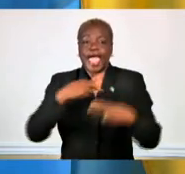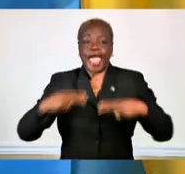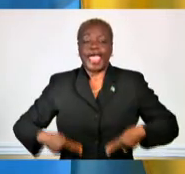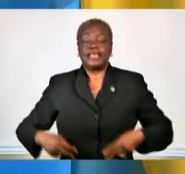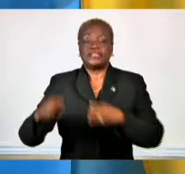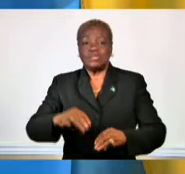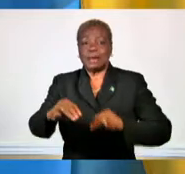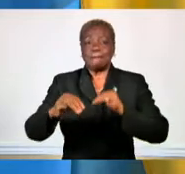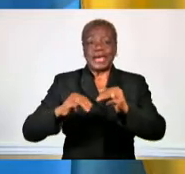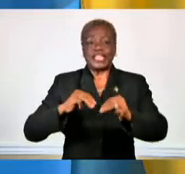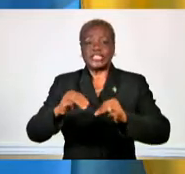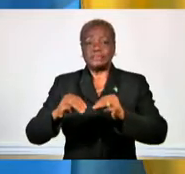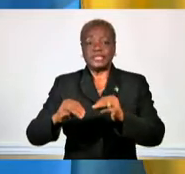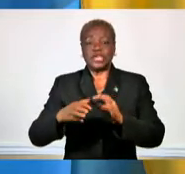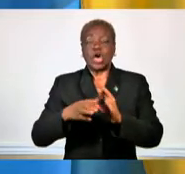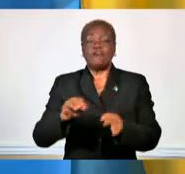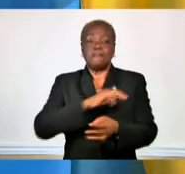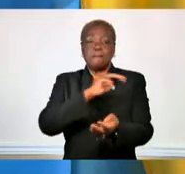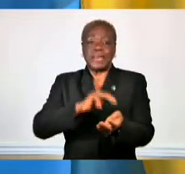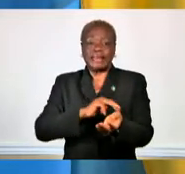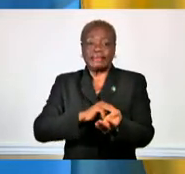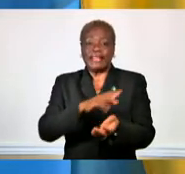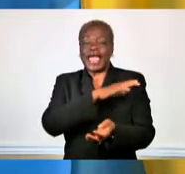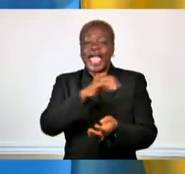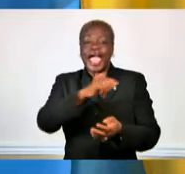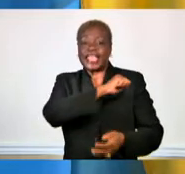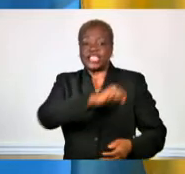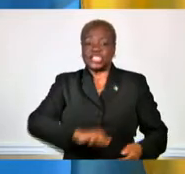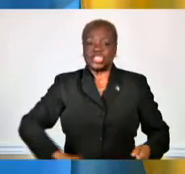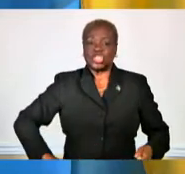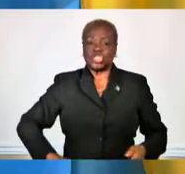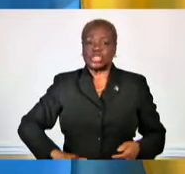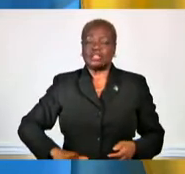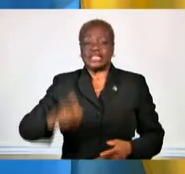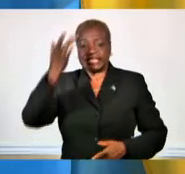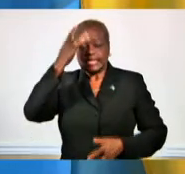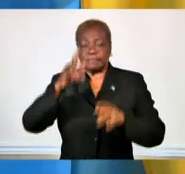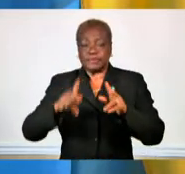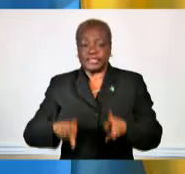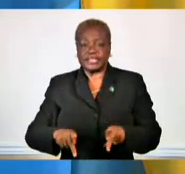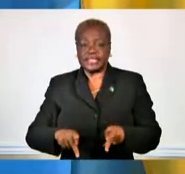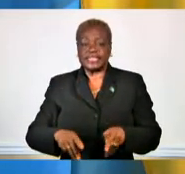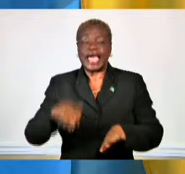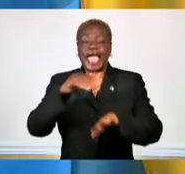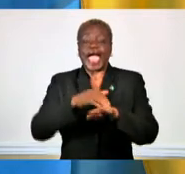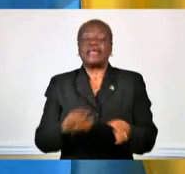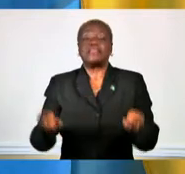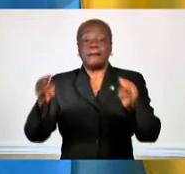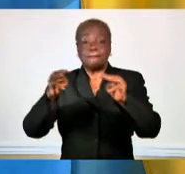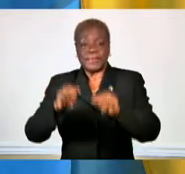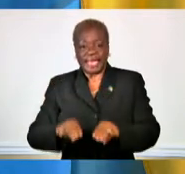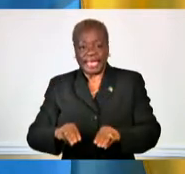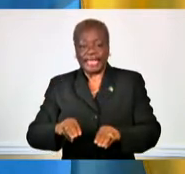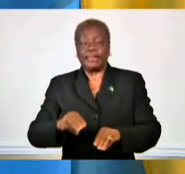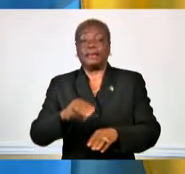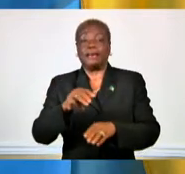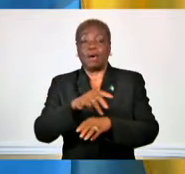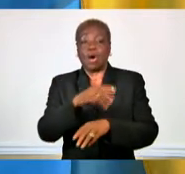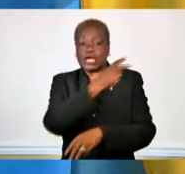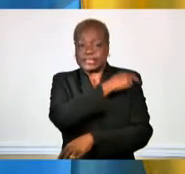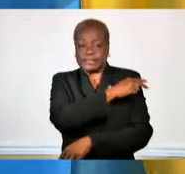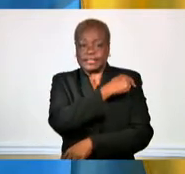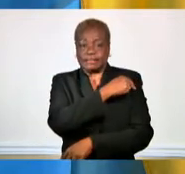Systems West, medical and surgical patients at the main institution.